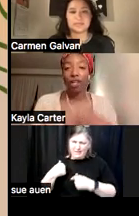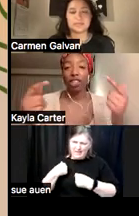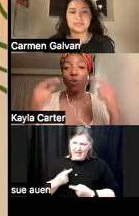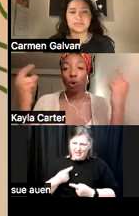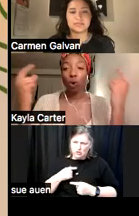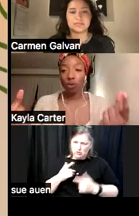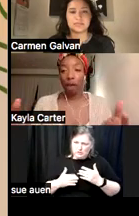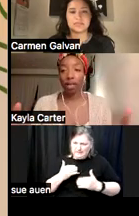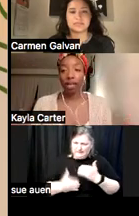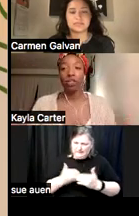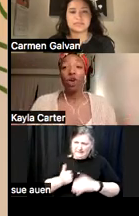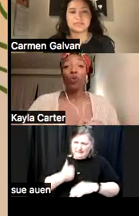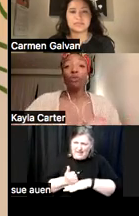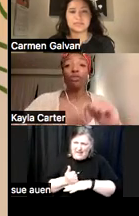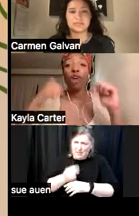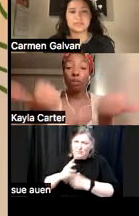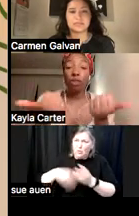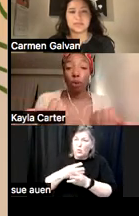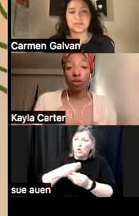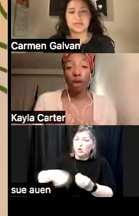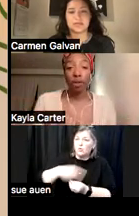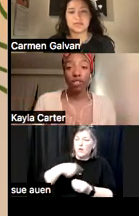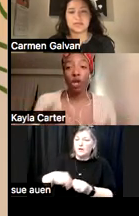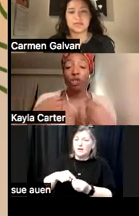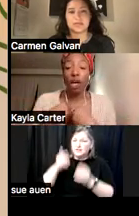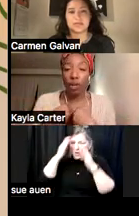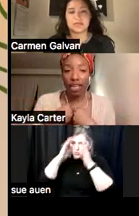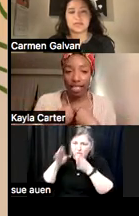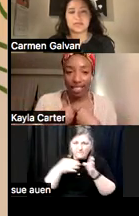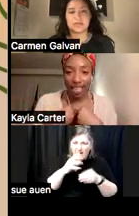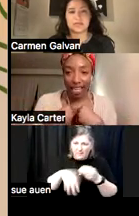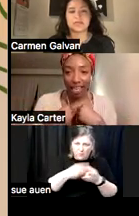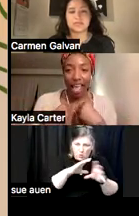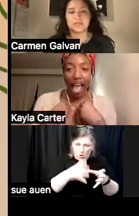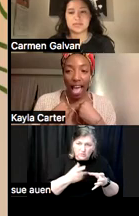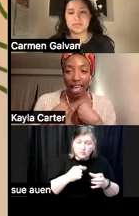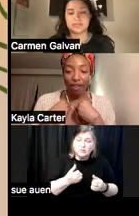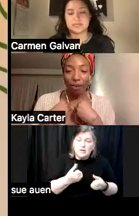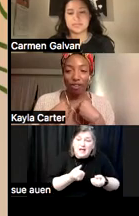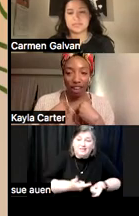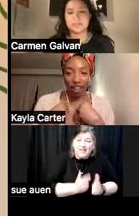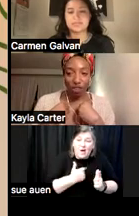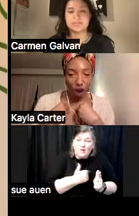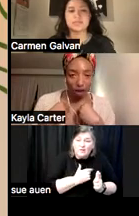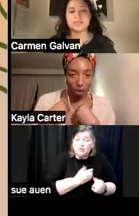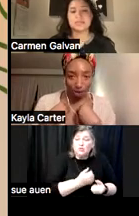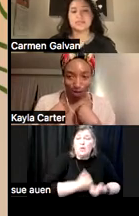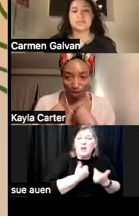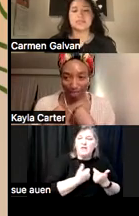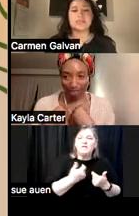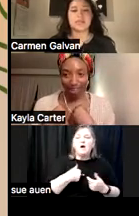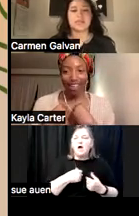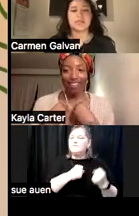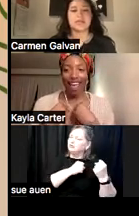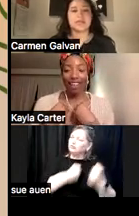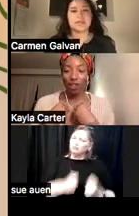redesign the world around us, reframe the world around us so that we can exist in it? I have a very strong personal